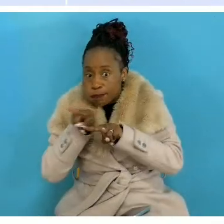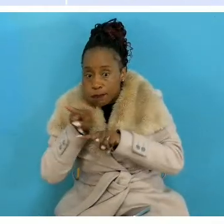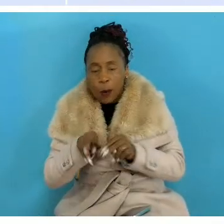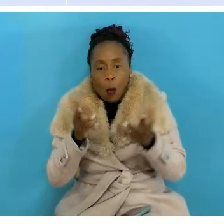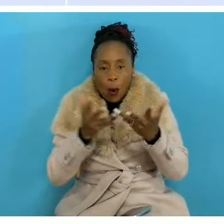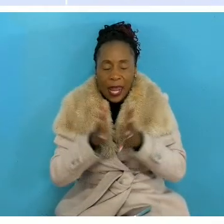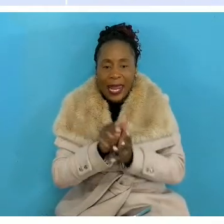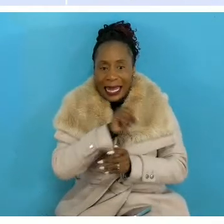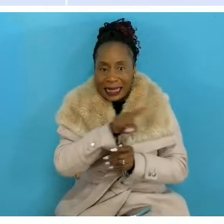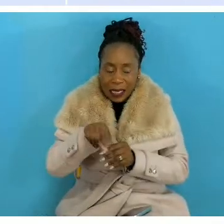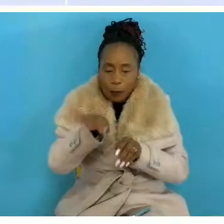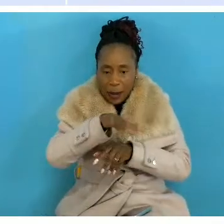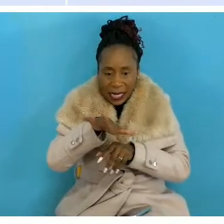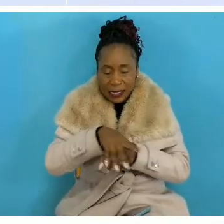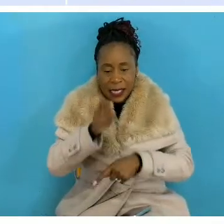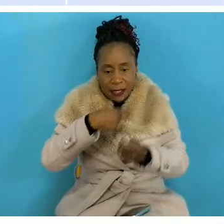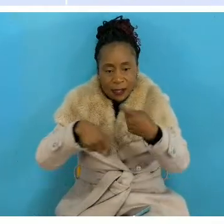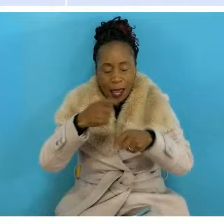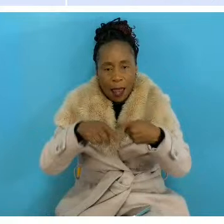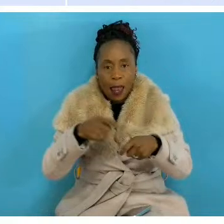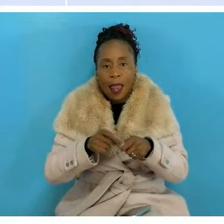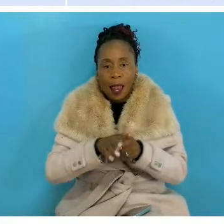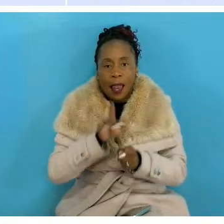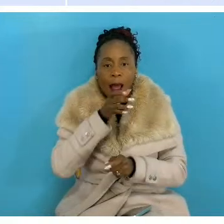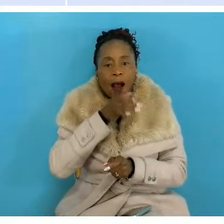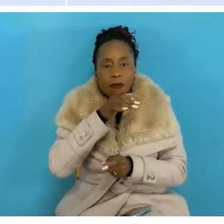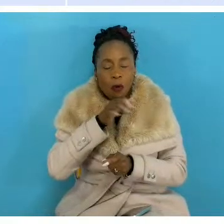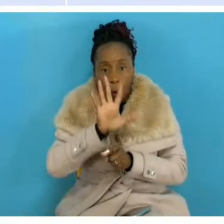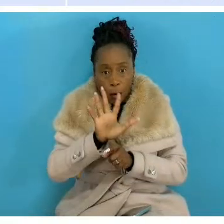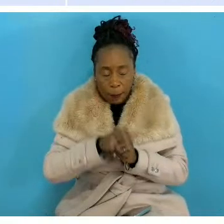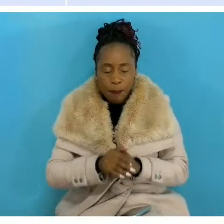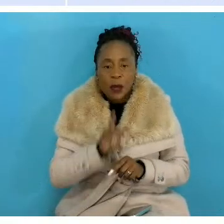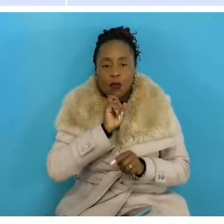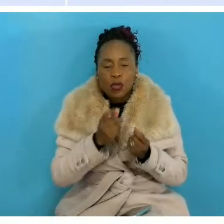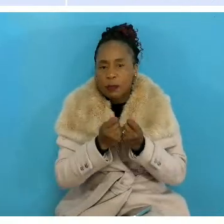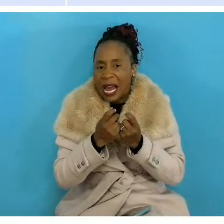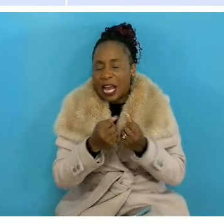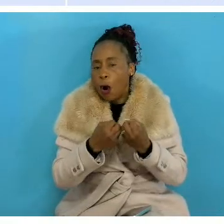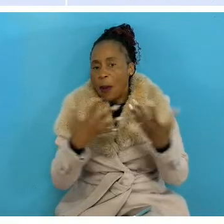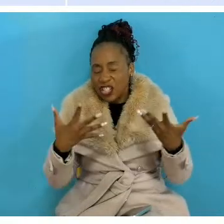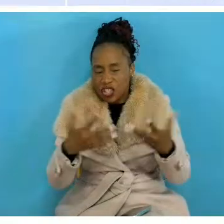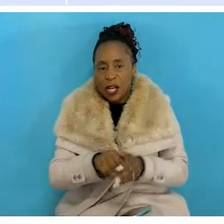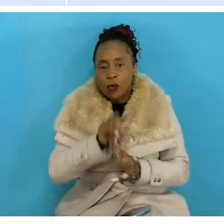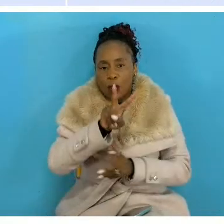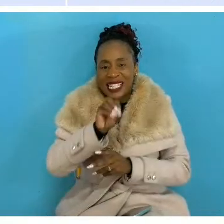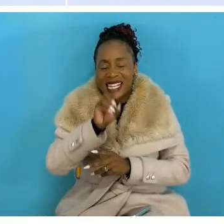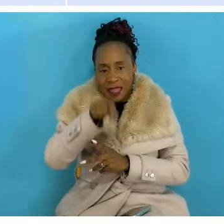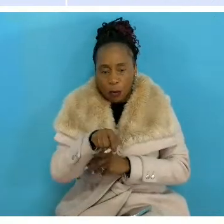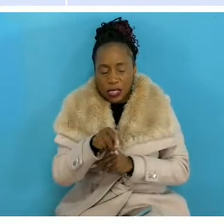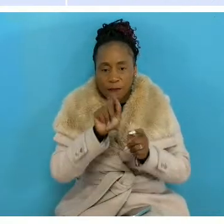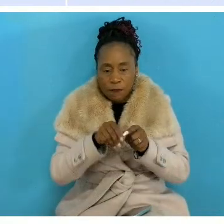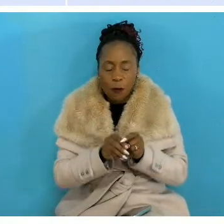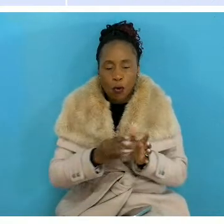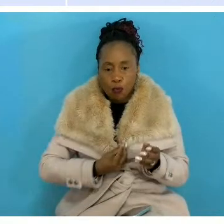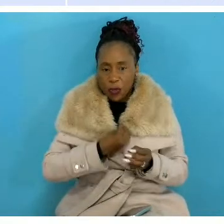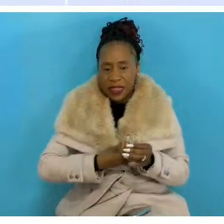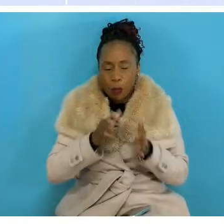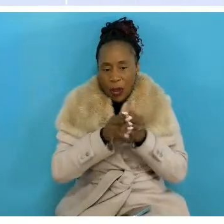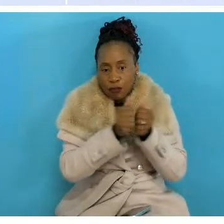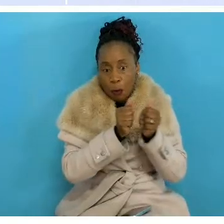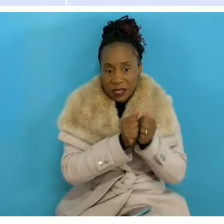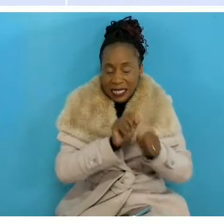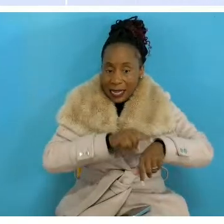outlets. We have also spent about 20,000 on refreshments for the youth